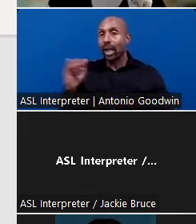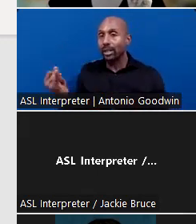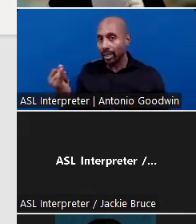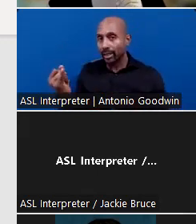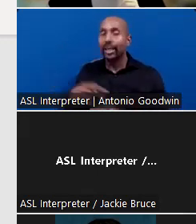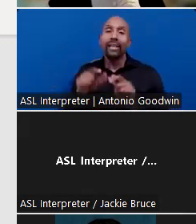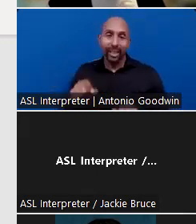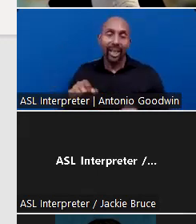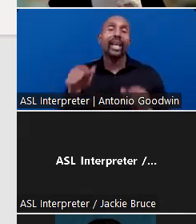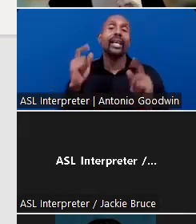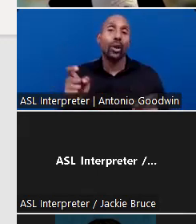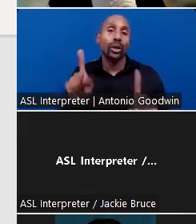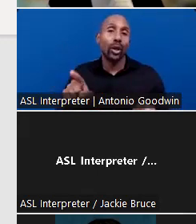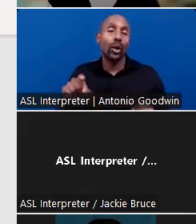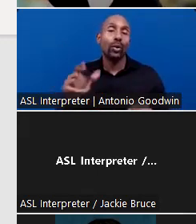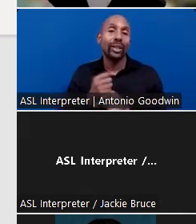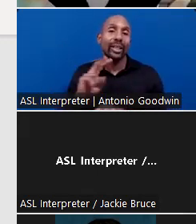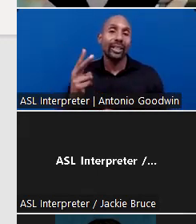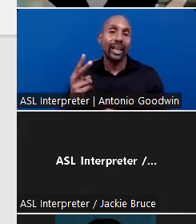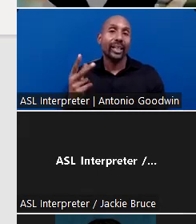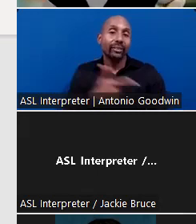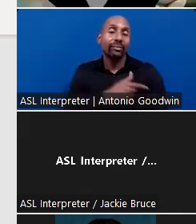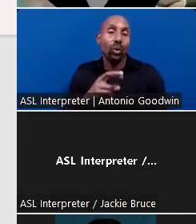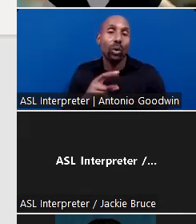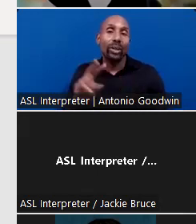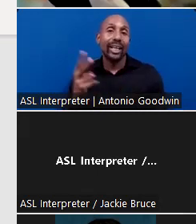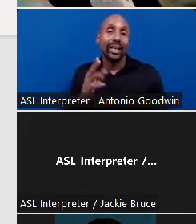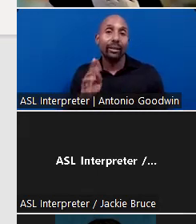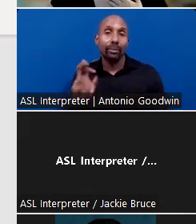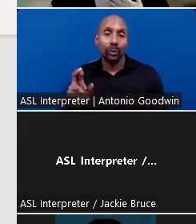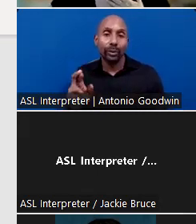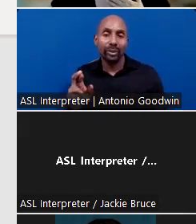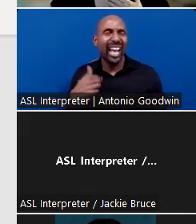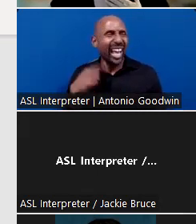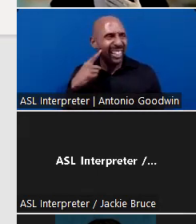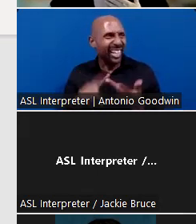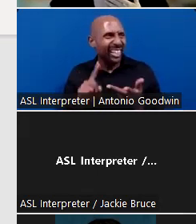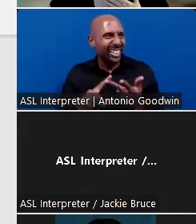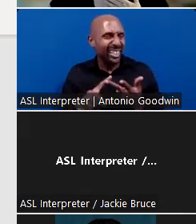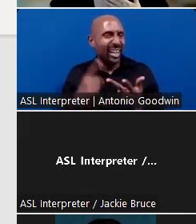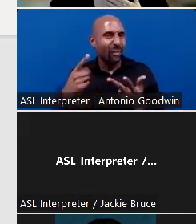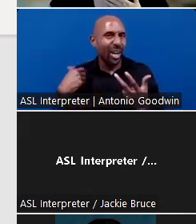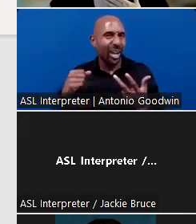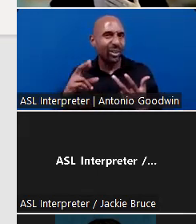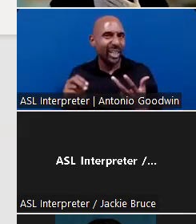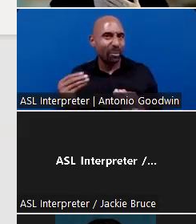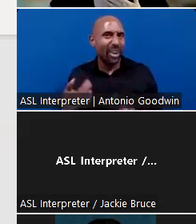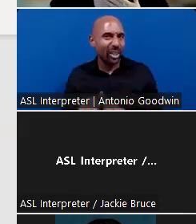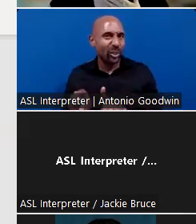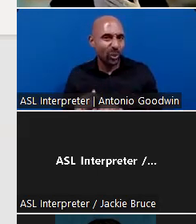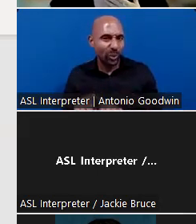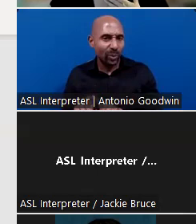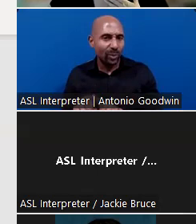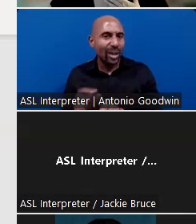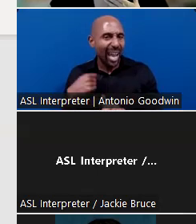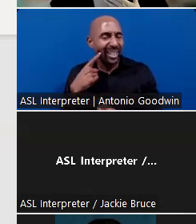And I do also believe for healthcare providers, although that is not on our site, but I believe it's also true for